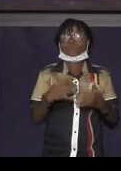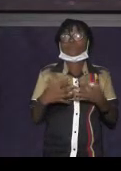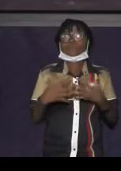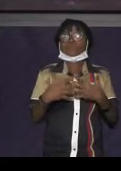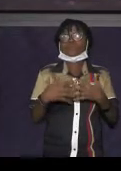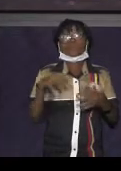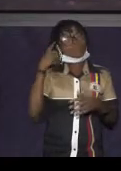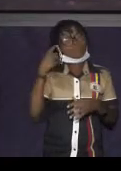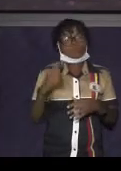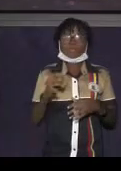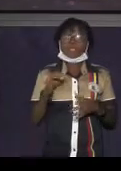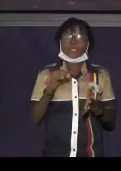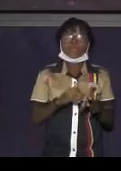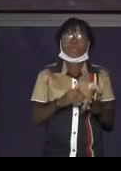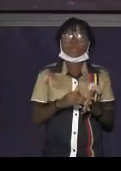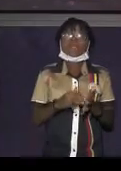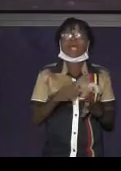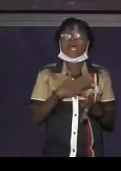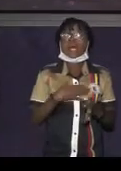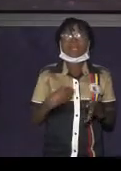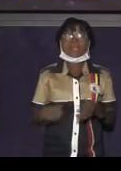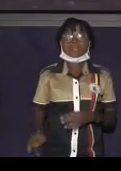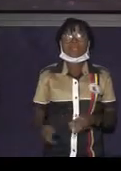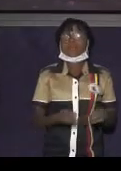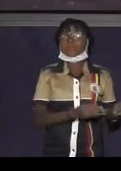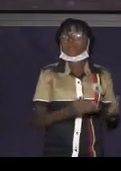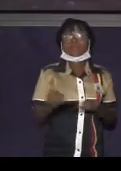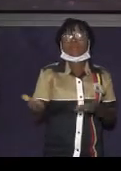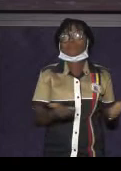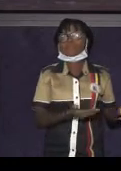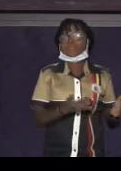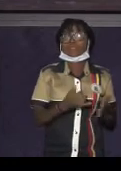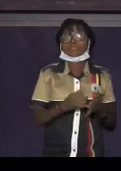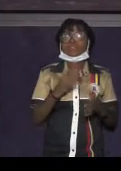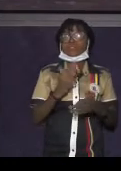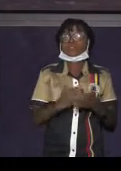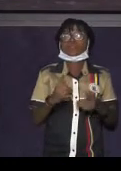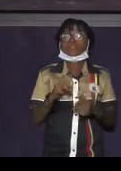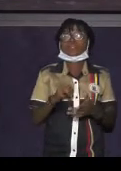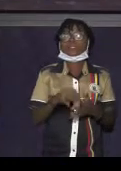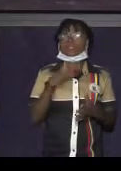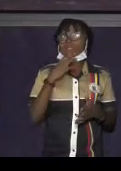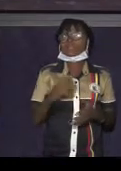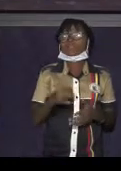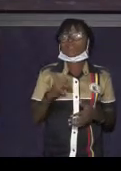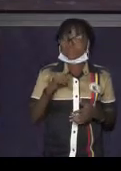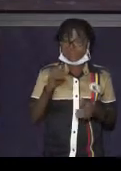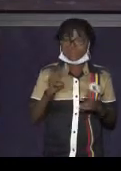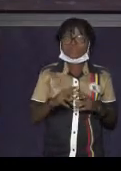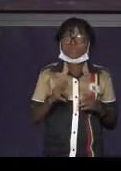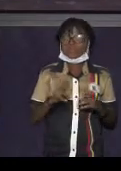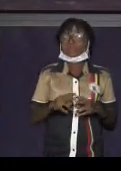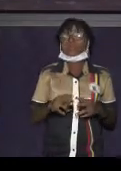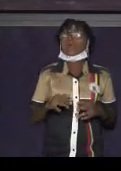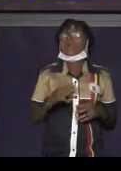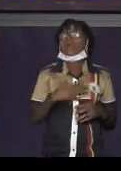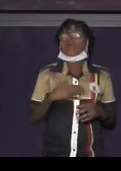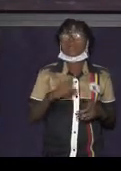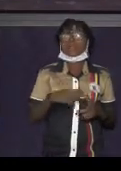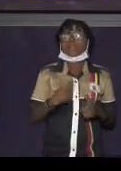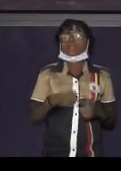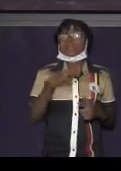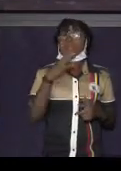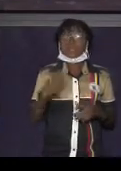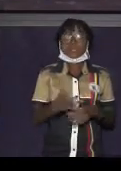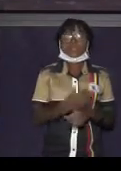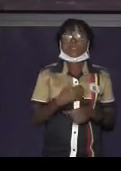conforming well with the formation and brings in somebody that makes things happen, like Lionel Messi, and then he gets